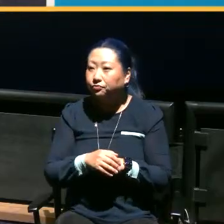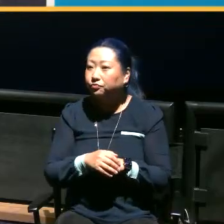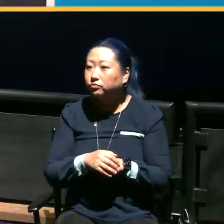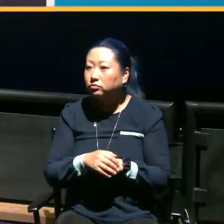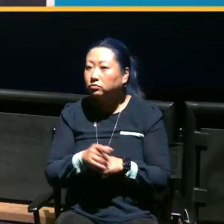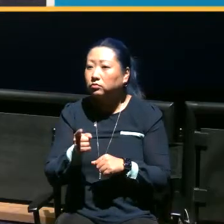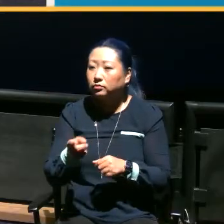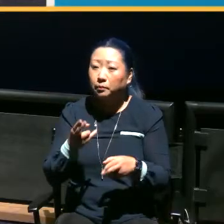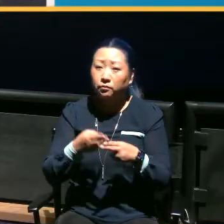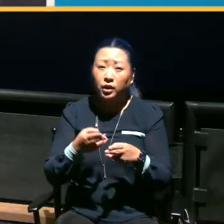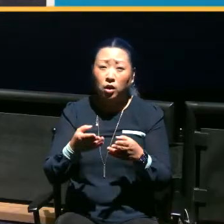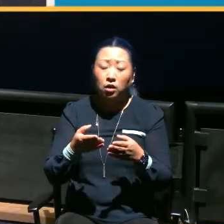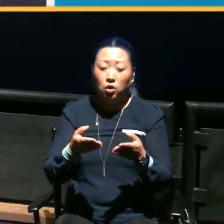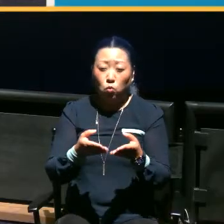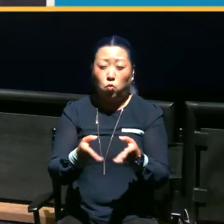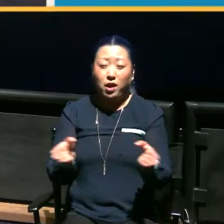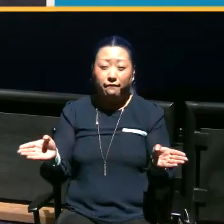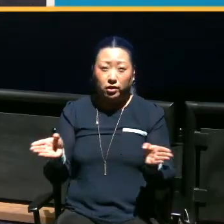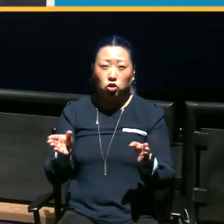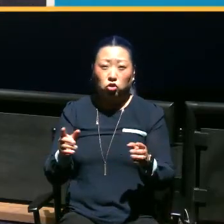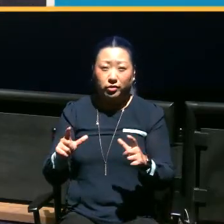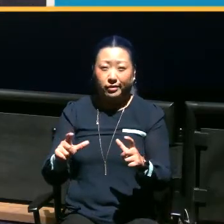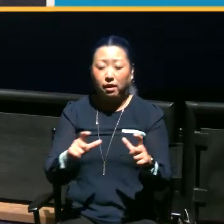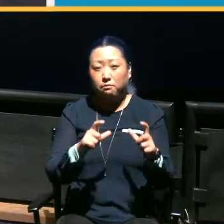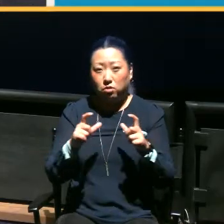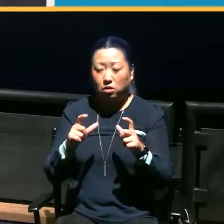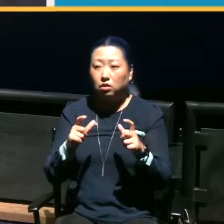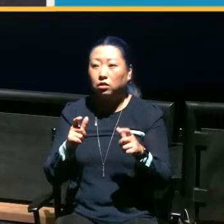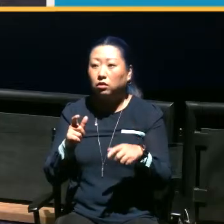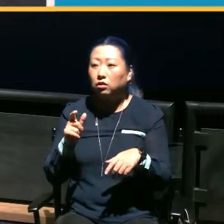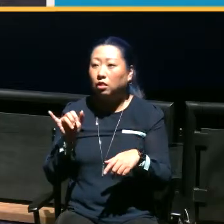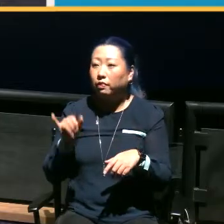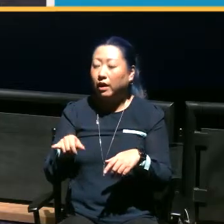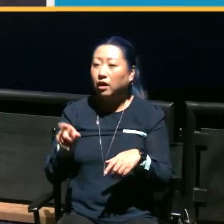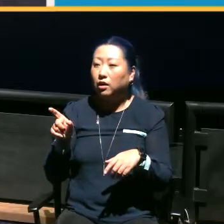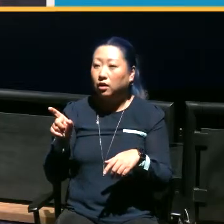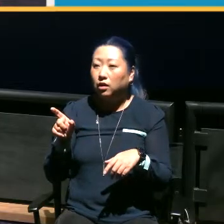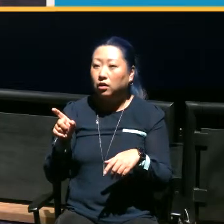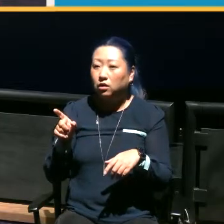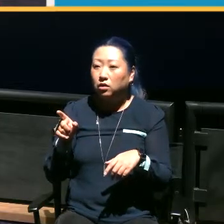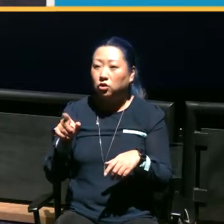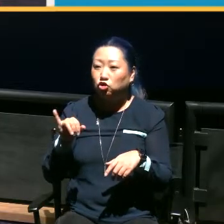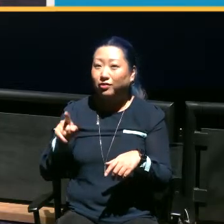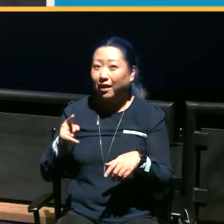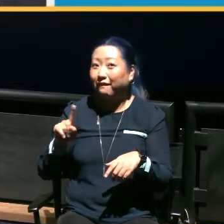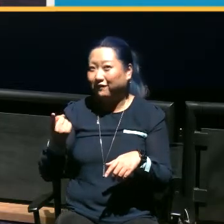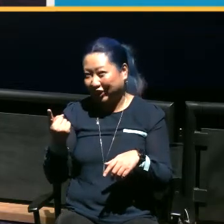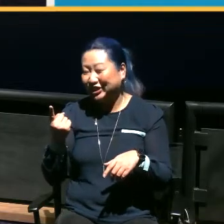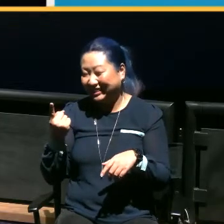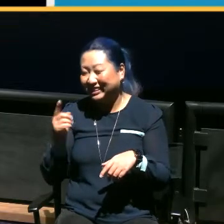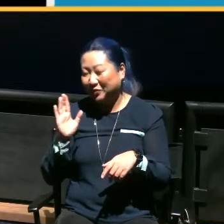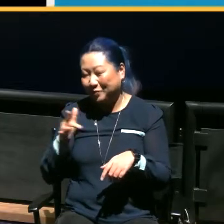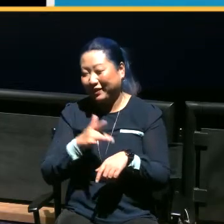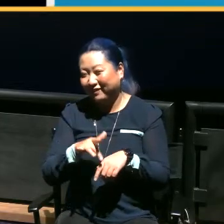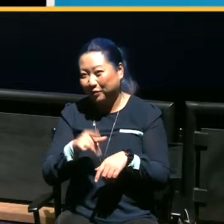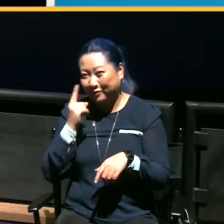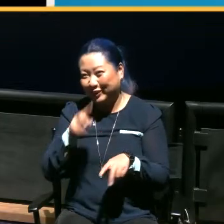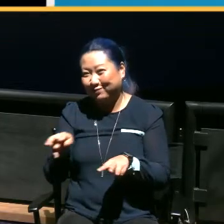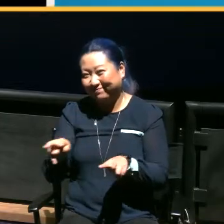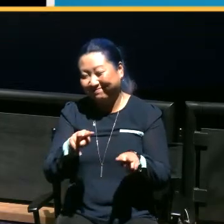They mentioned the wide field camera. This is that's going to be available July the 1st.